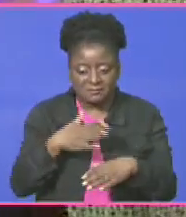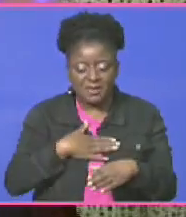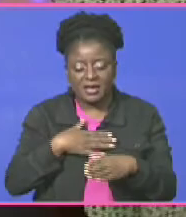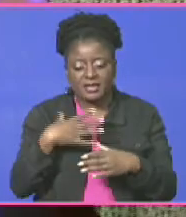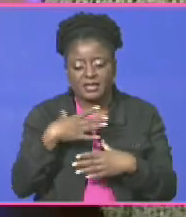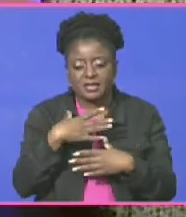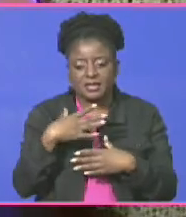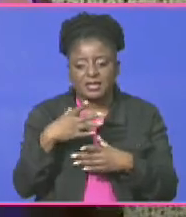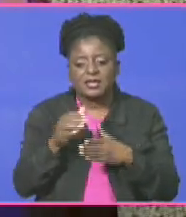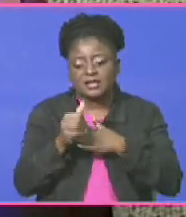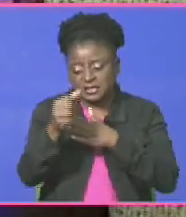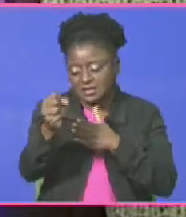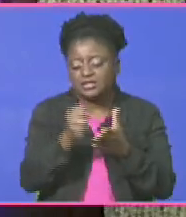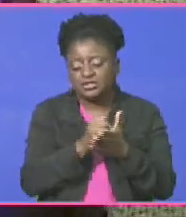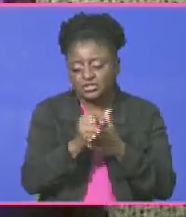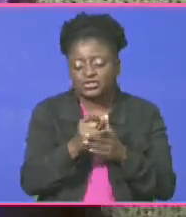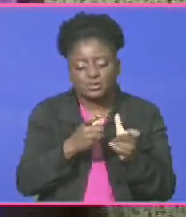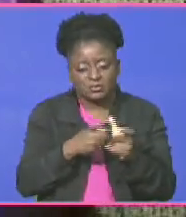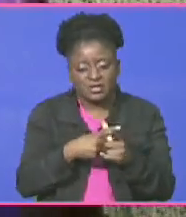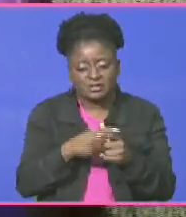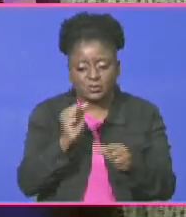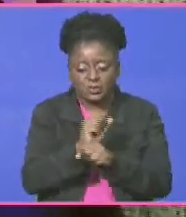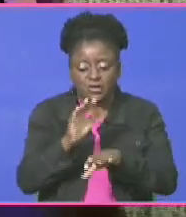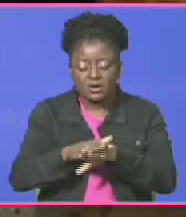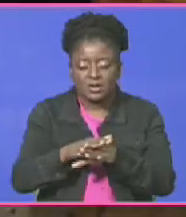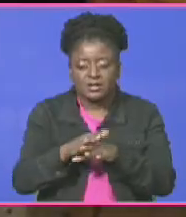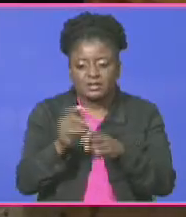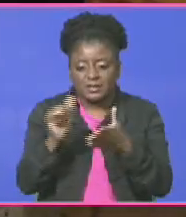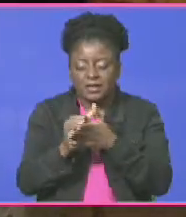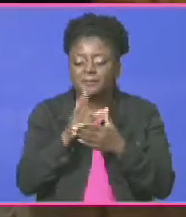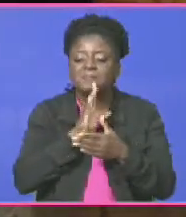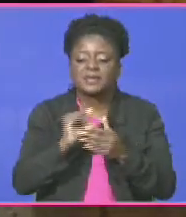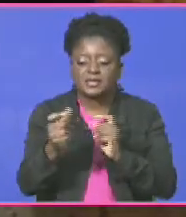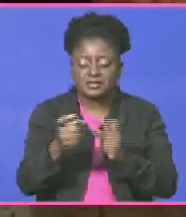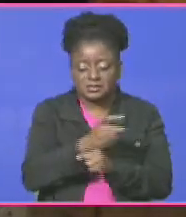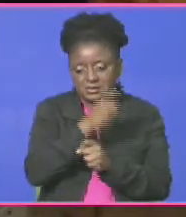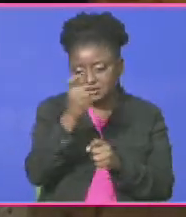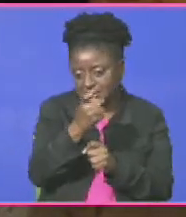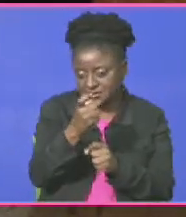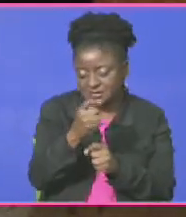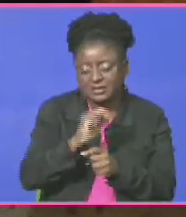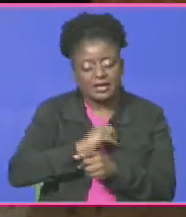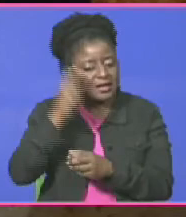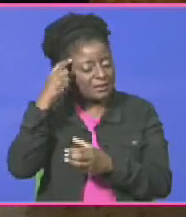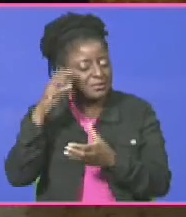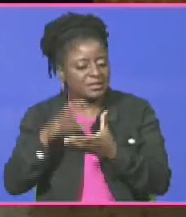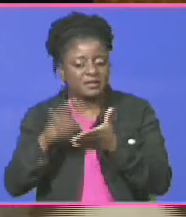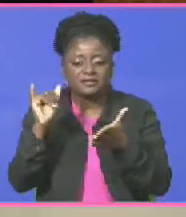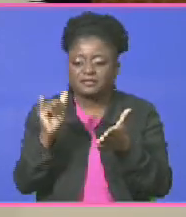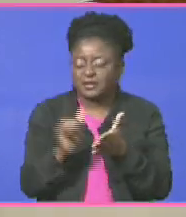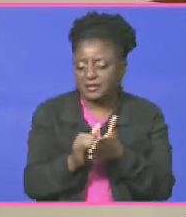and working on getting that to be a success. I believe that the